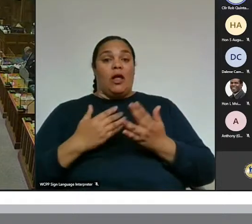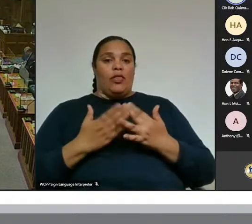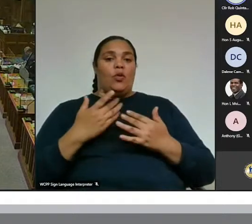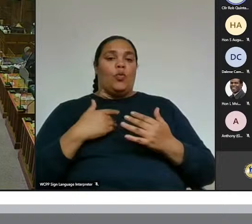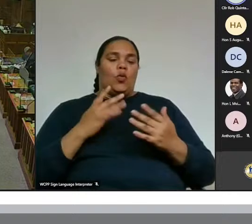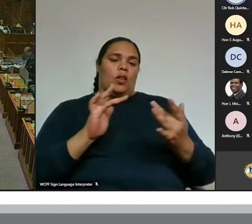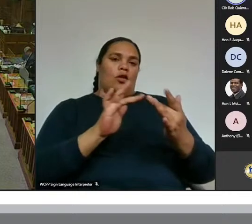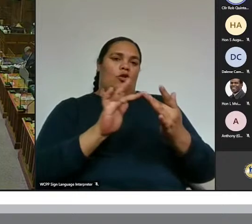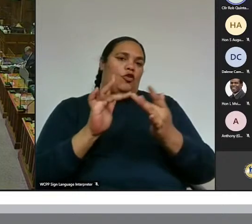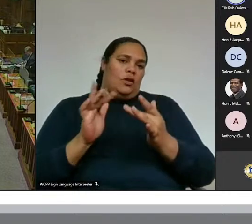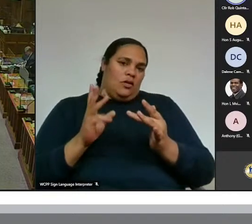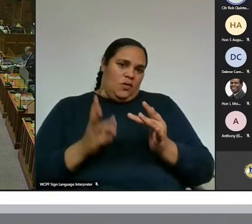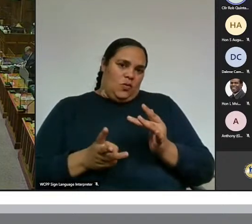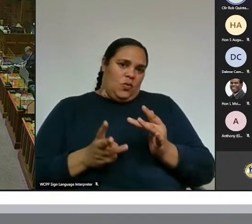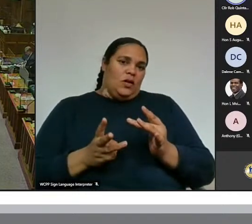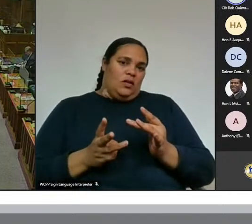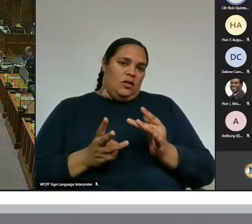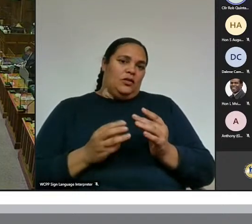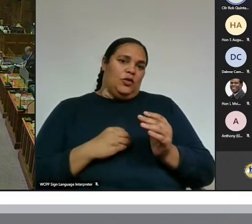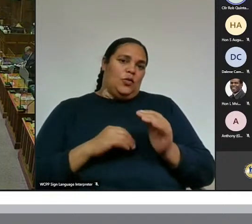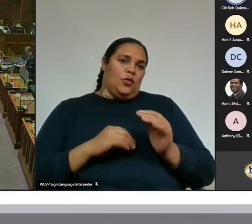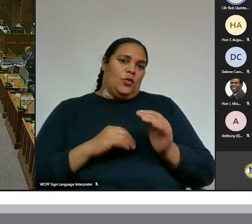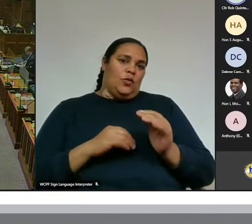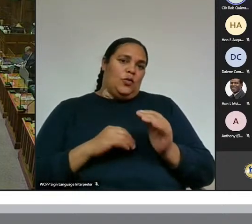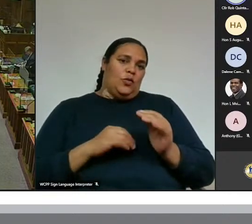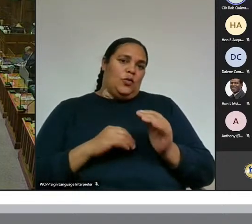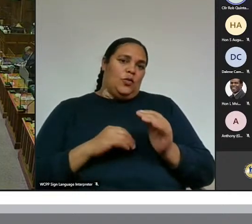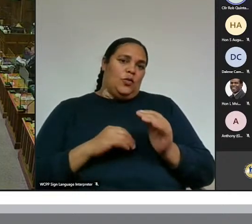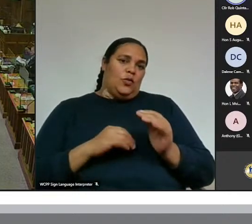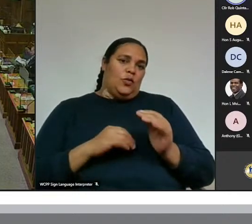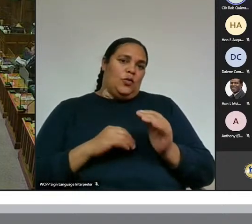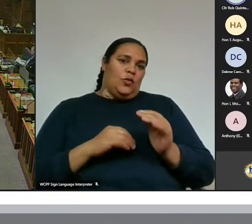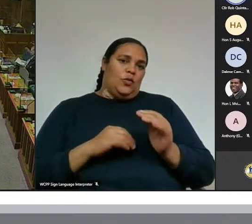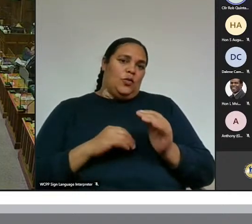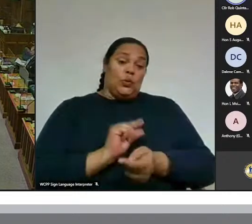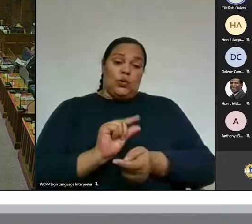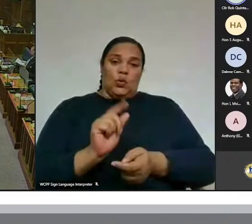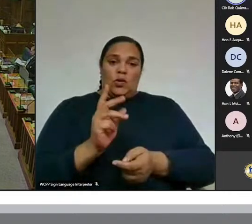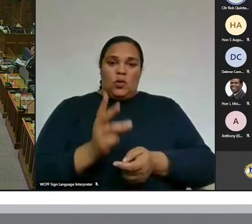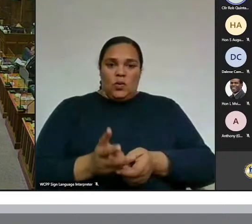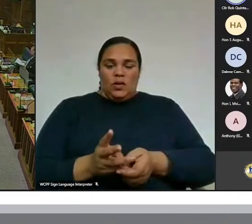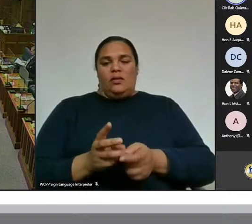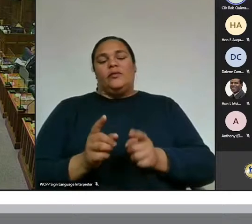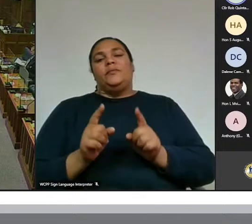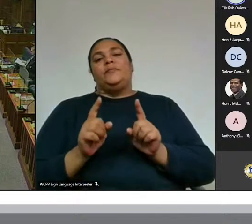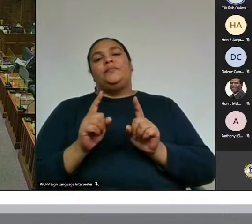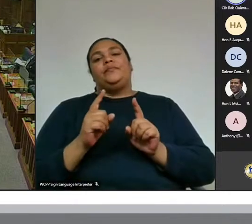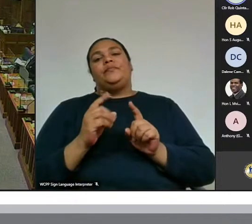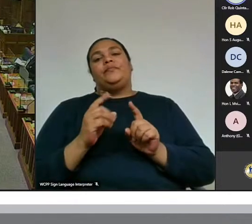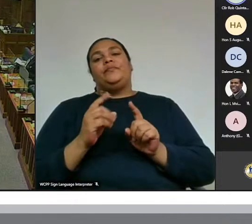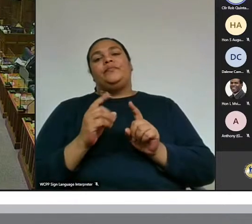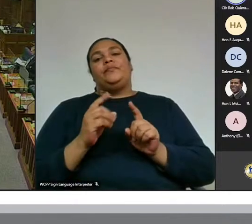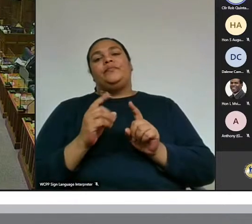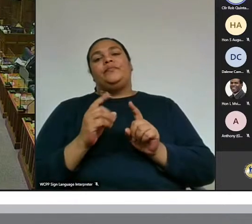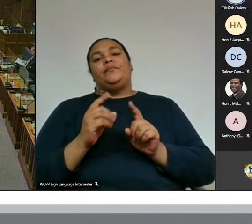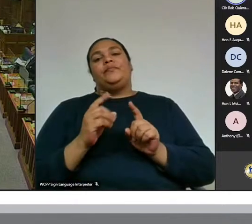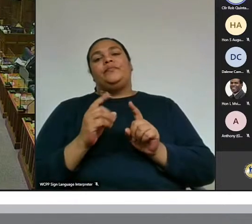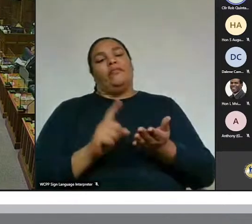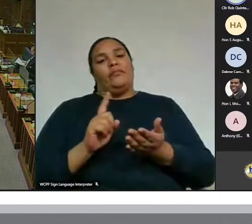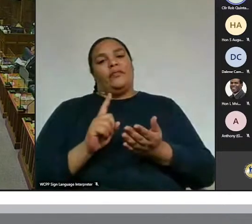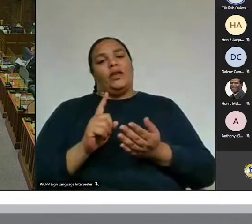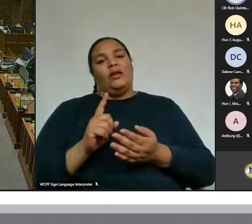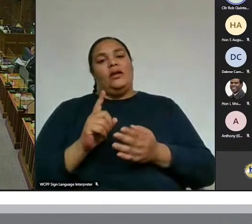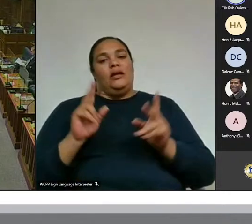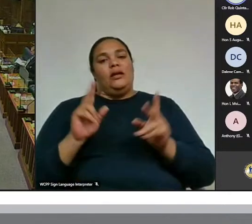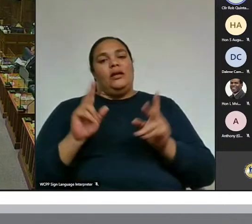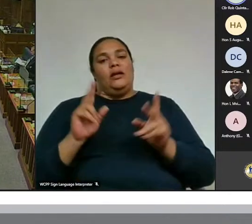out to the provincial government to meet as soon as possible to discuss the